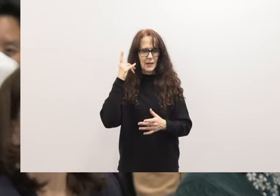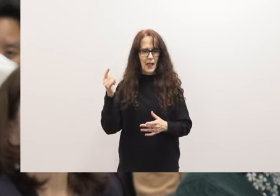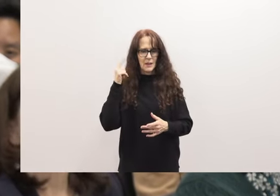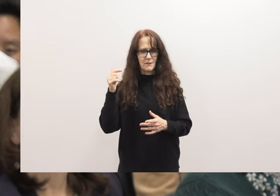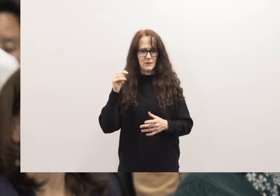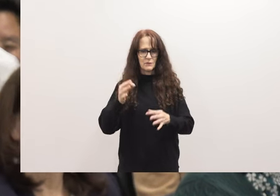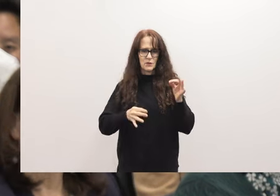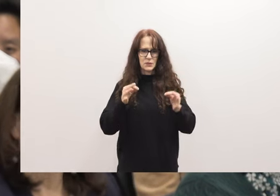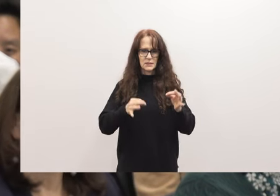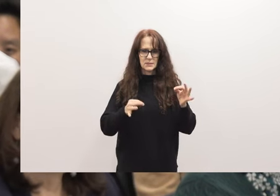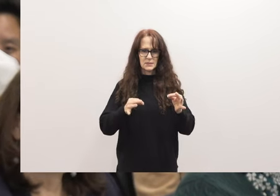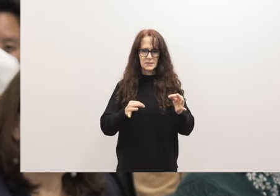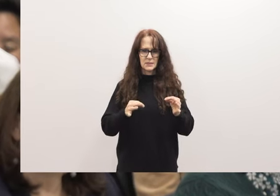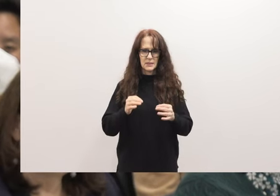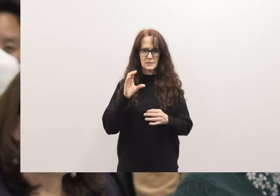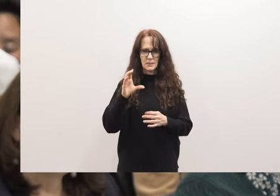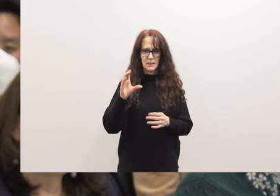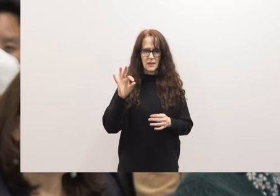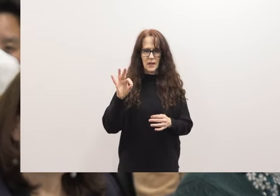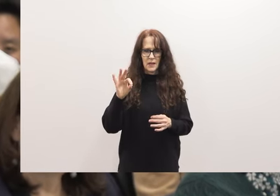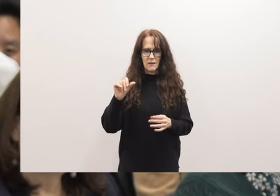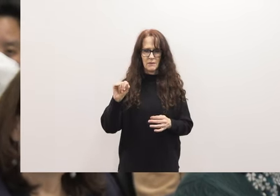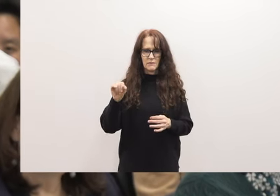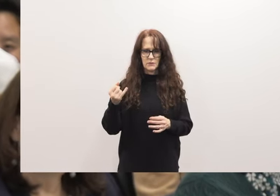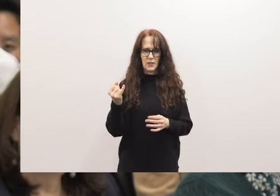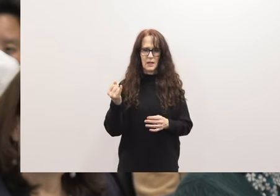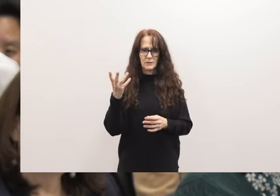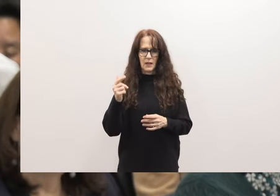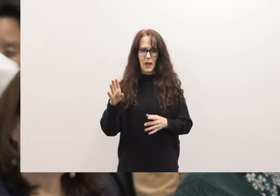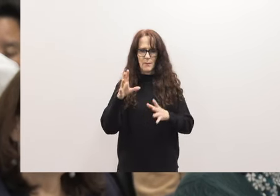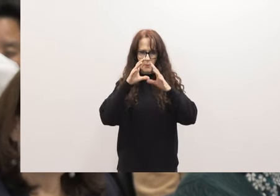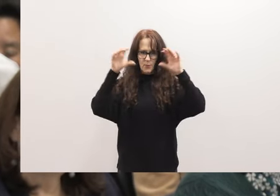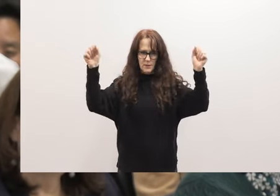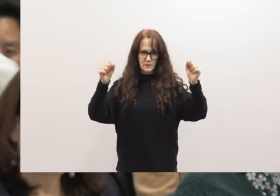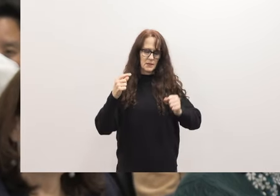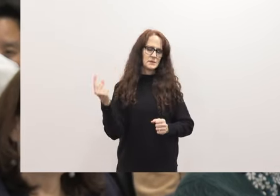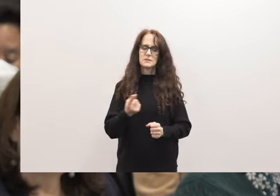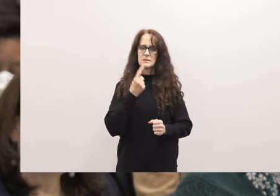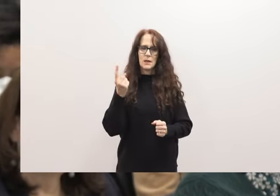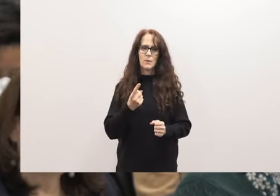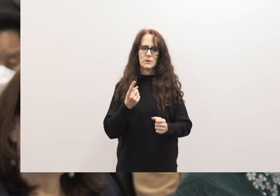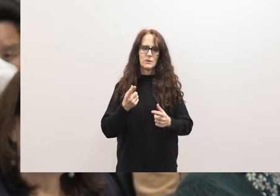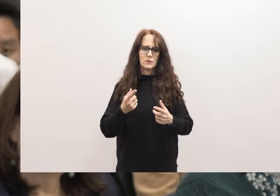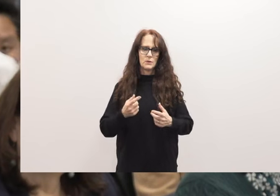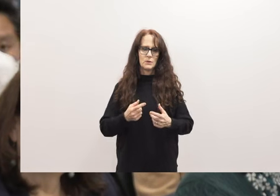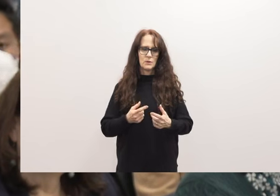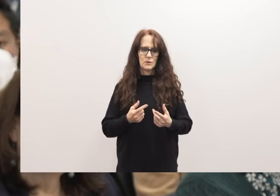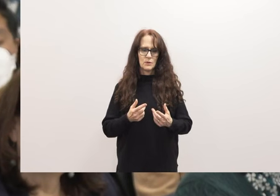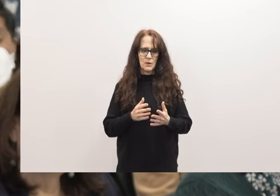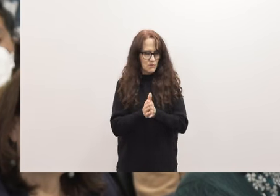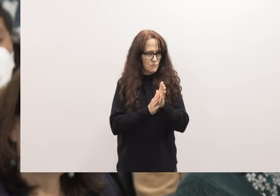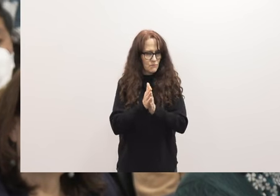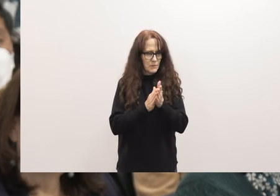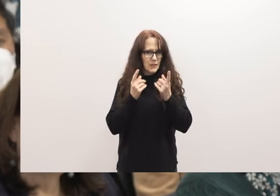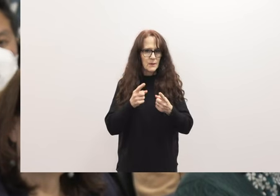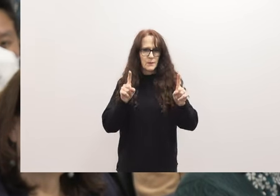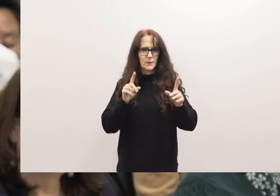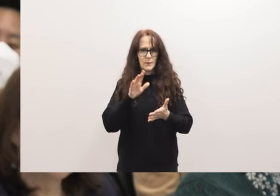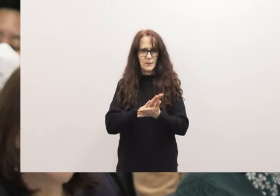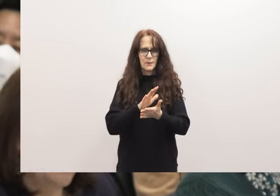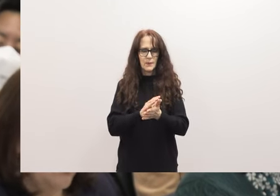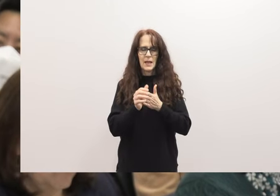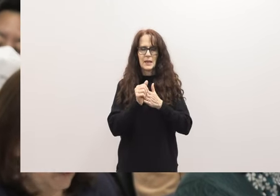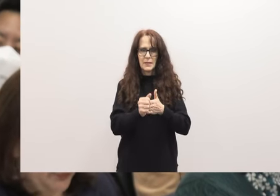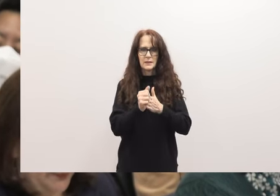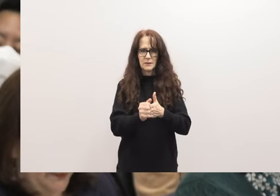also happen to be CFJ's club president. As somebody who has thrived in school, being a part of leadership is